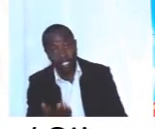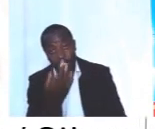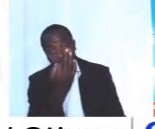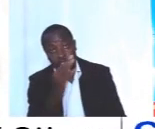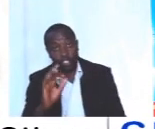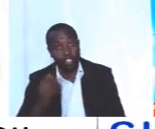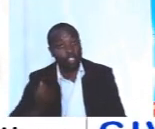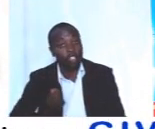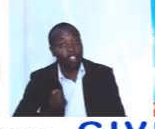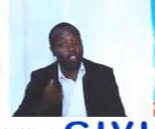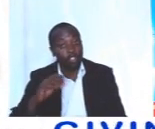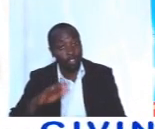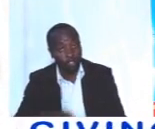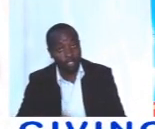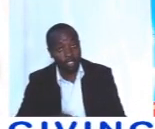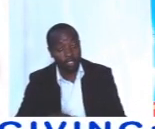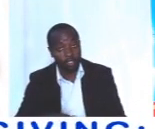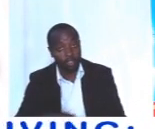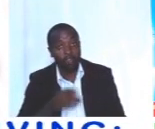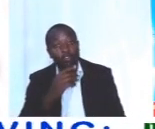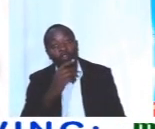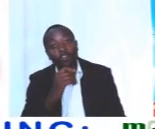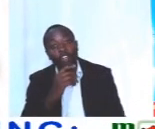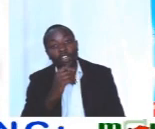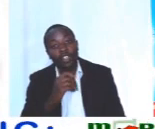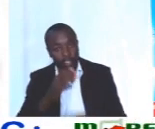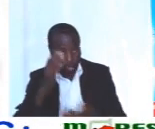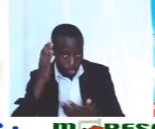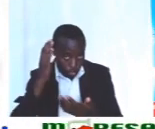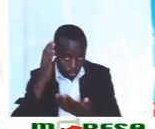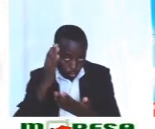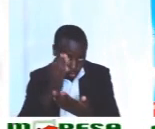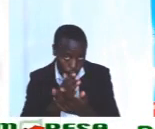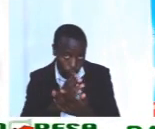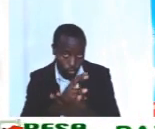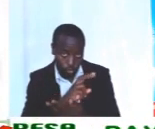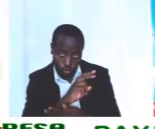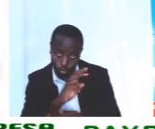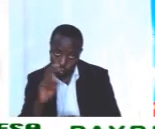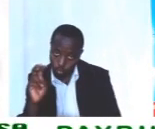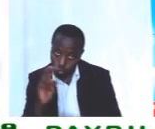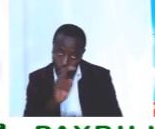our father. He is looking out to